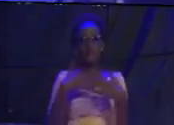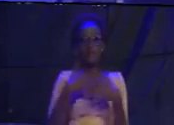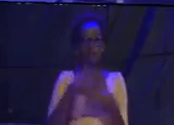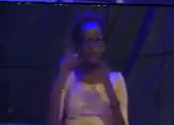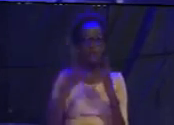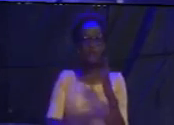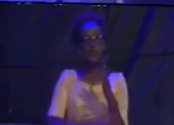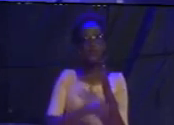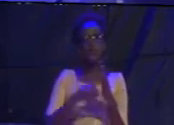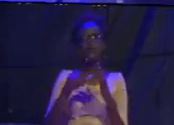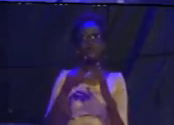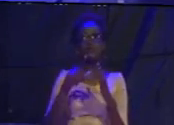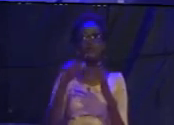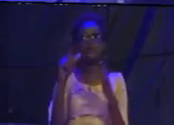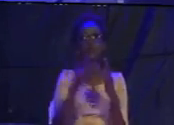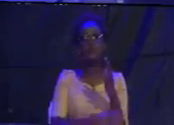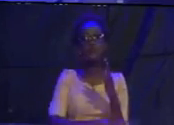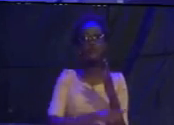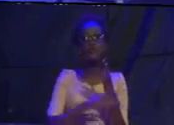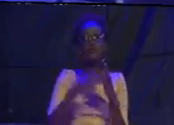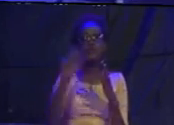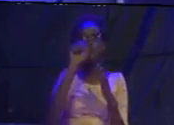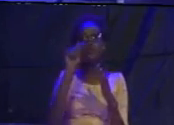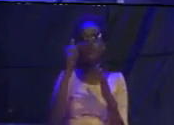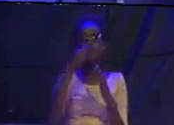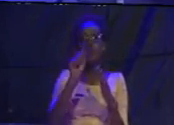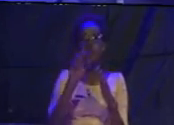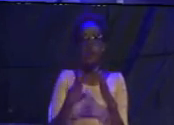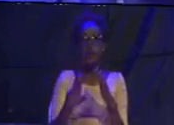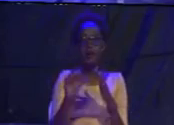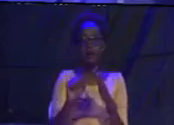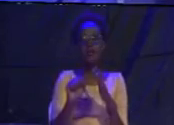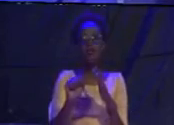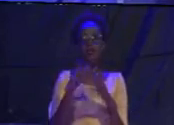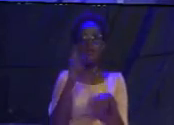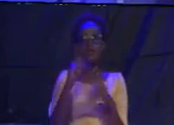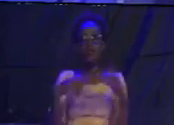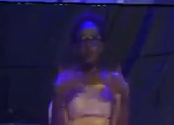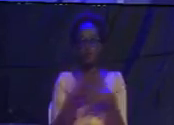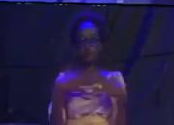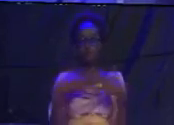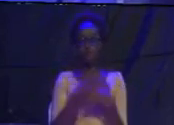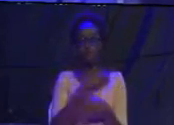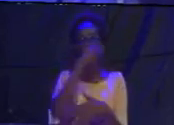below in the sub-Saharan Africa. And they started to trouble Africa.